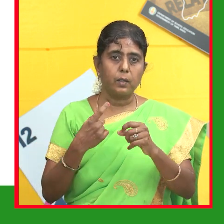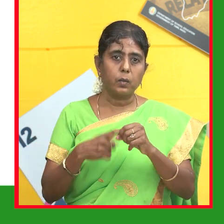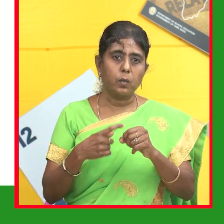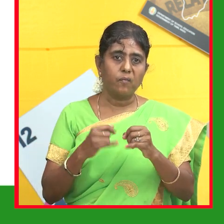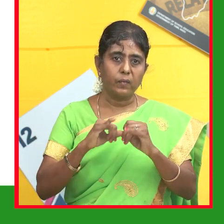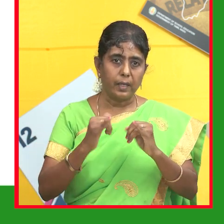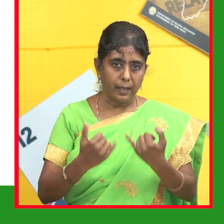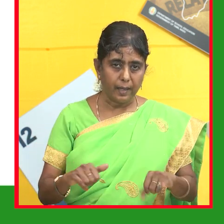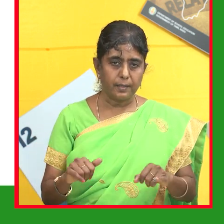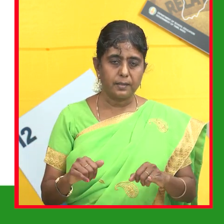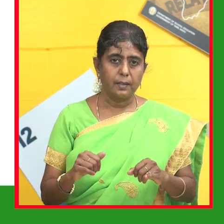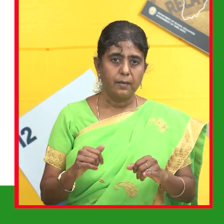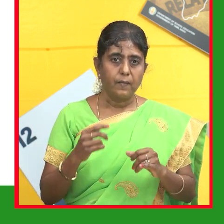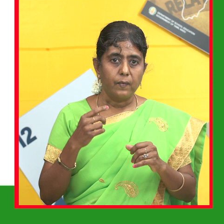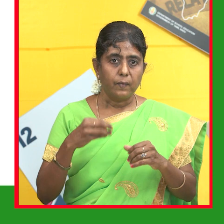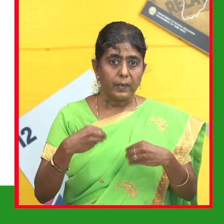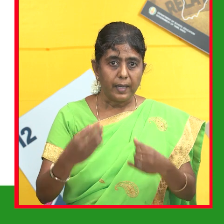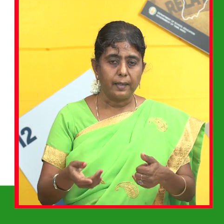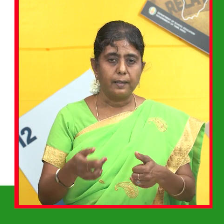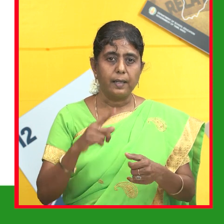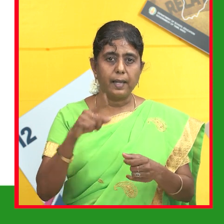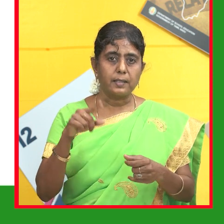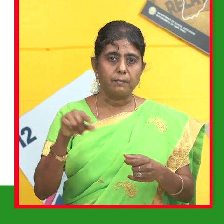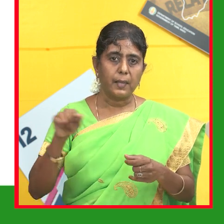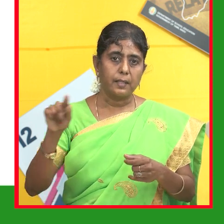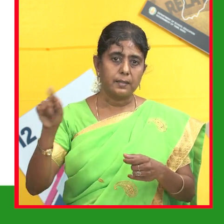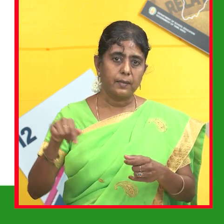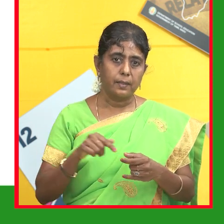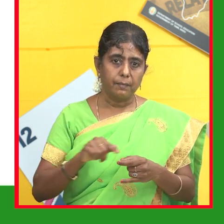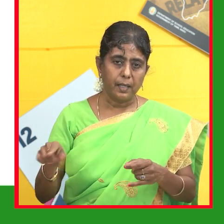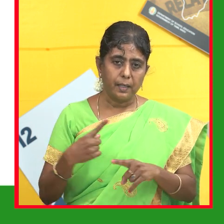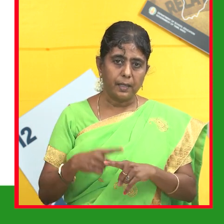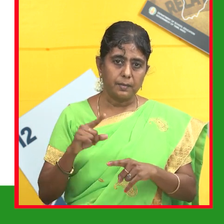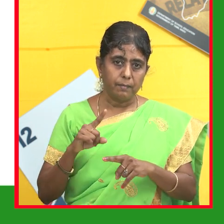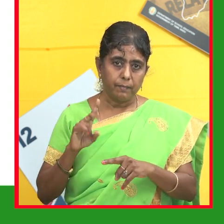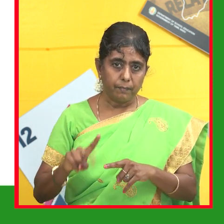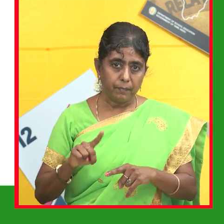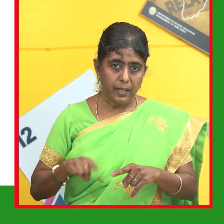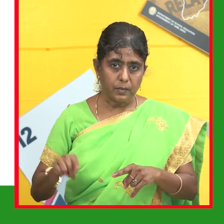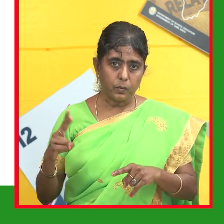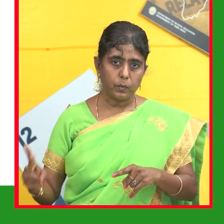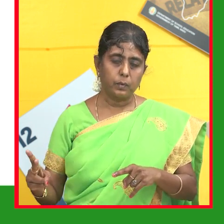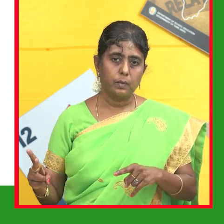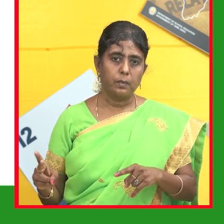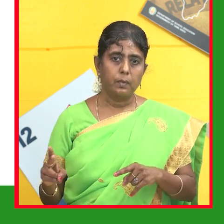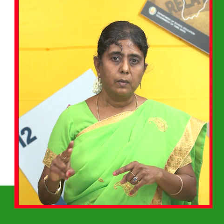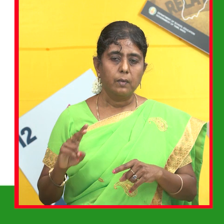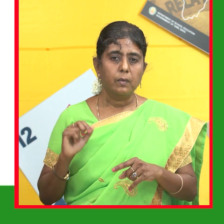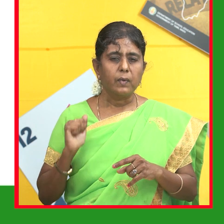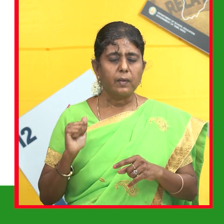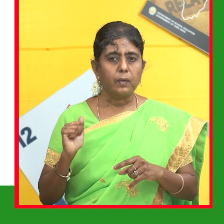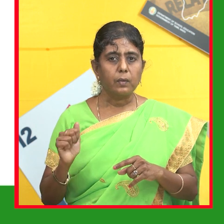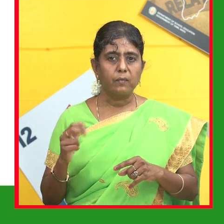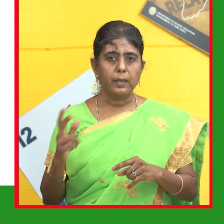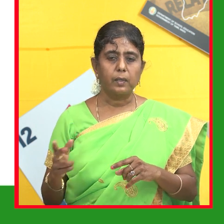is q of x, we get the expression x minus 7 by x plus 2. And what we